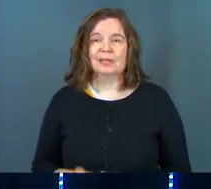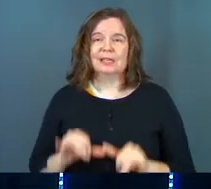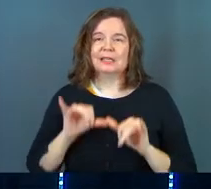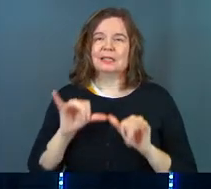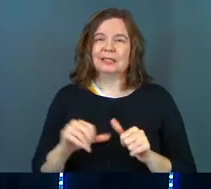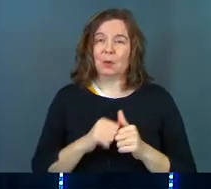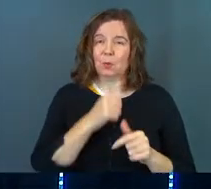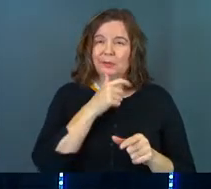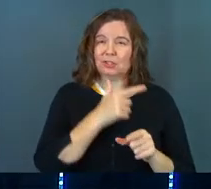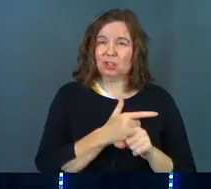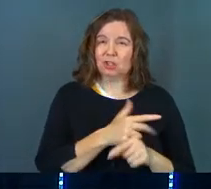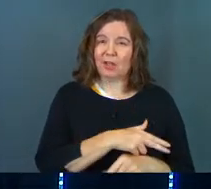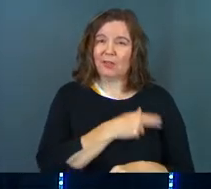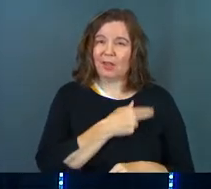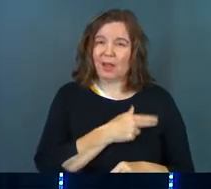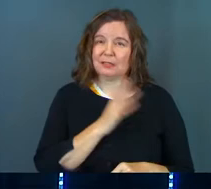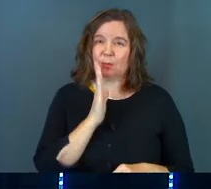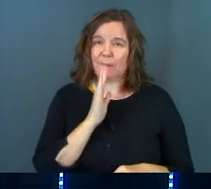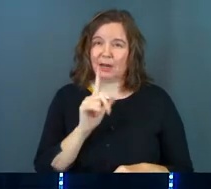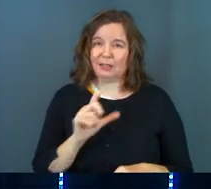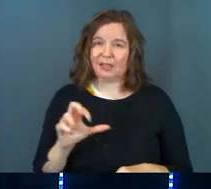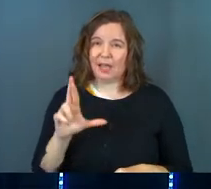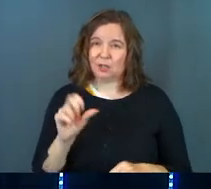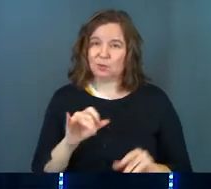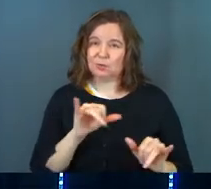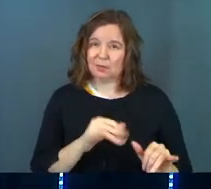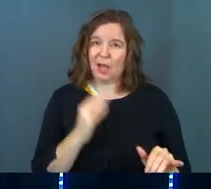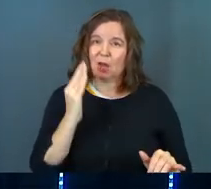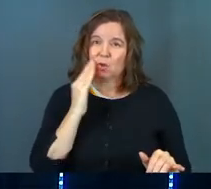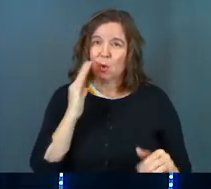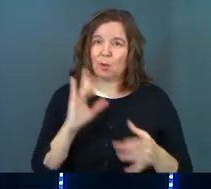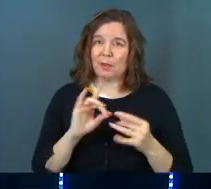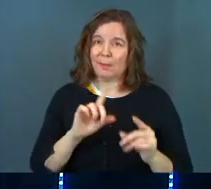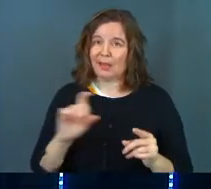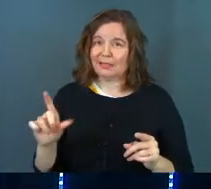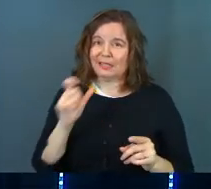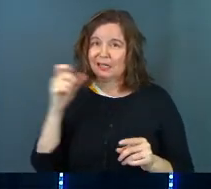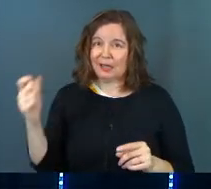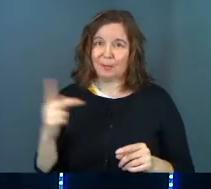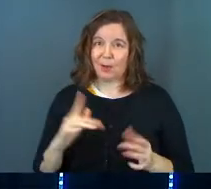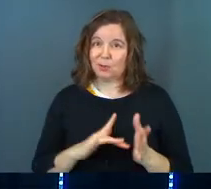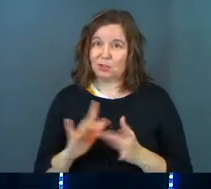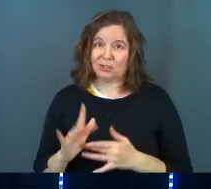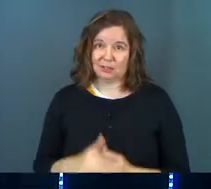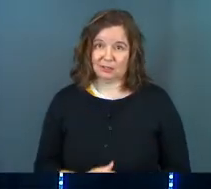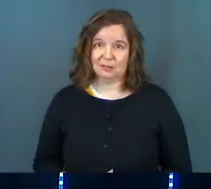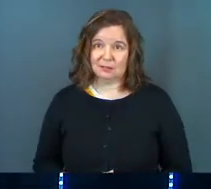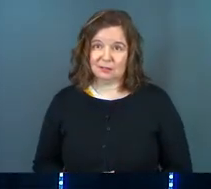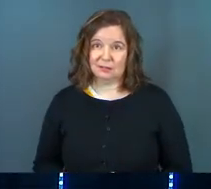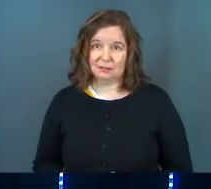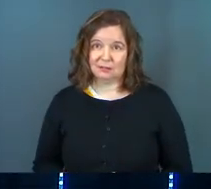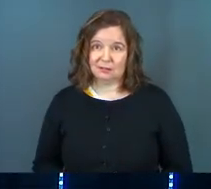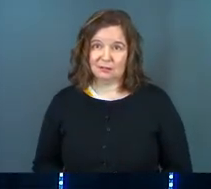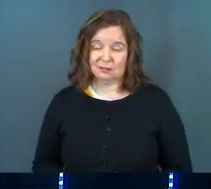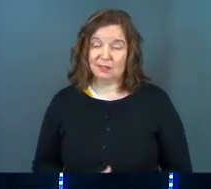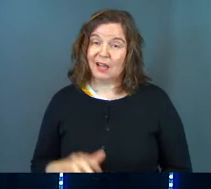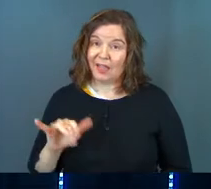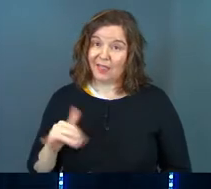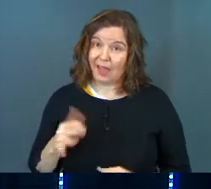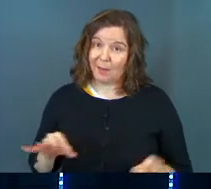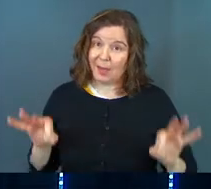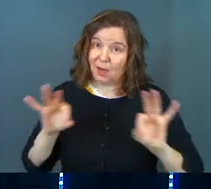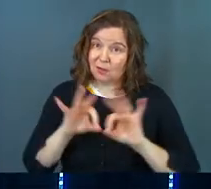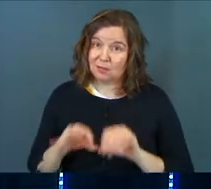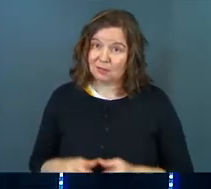Stay there with the sisters at the hospital bed of Lazarus and know that the messenger did not come back with Jesus. And that